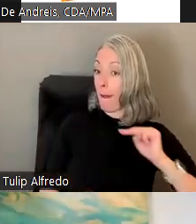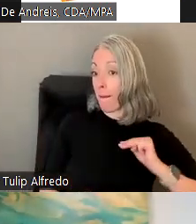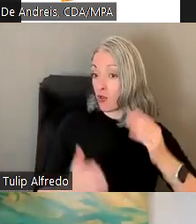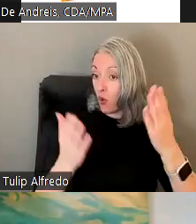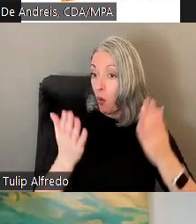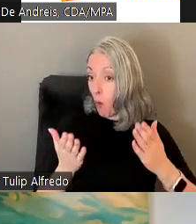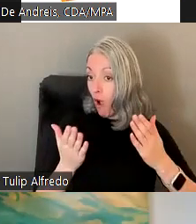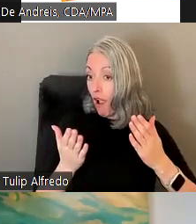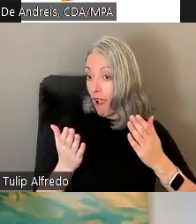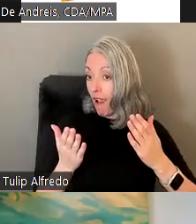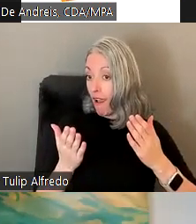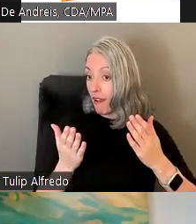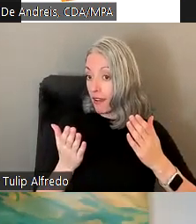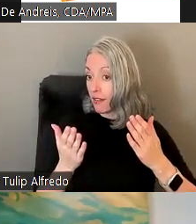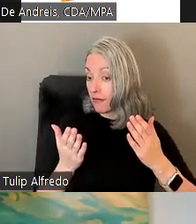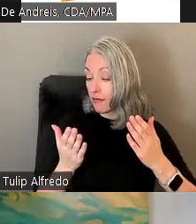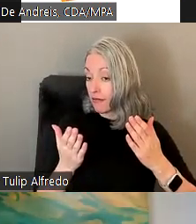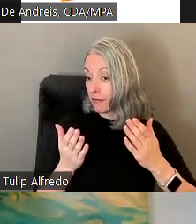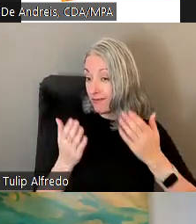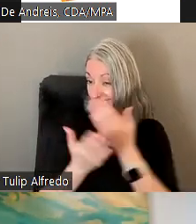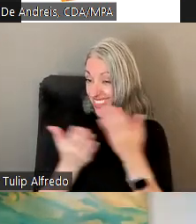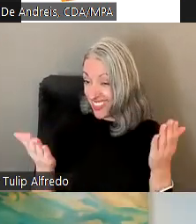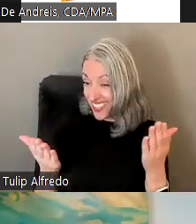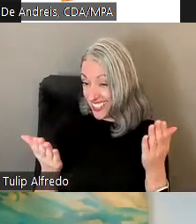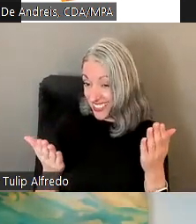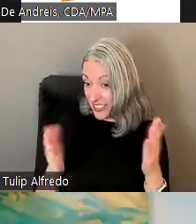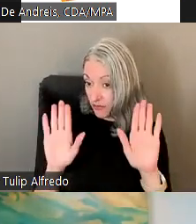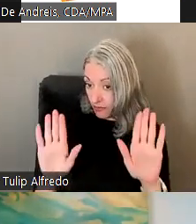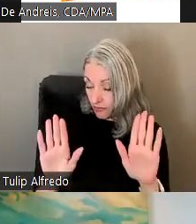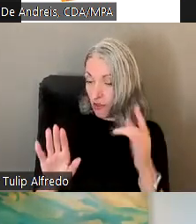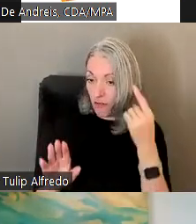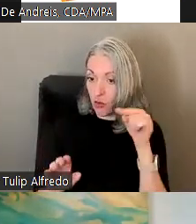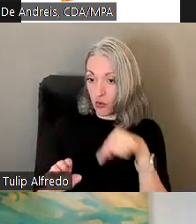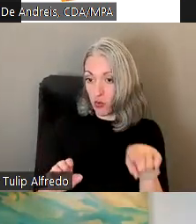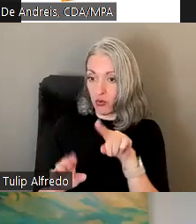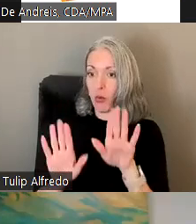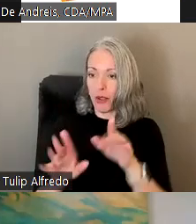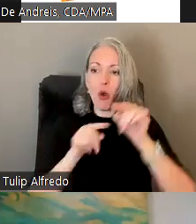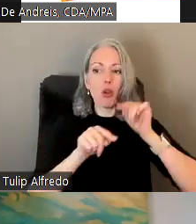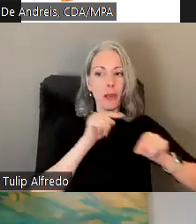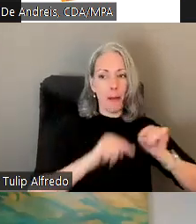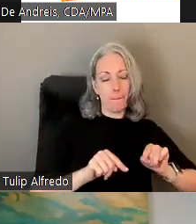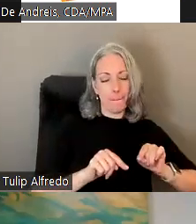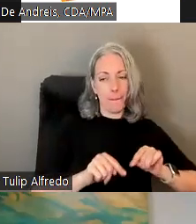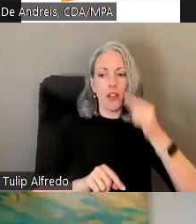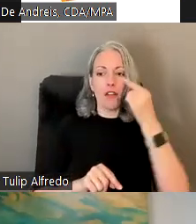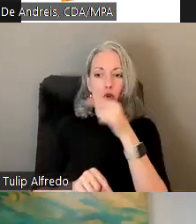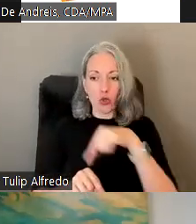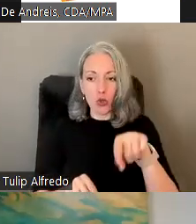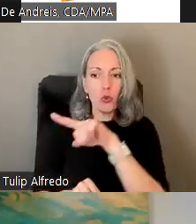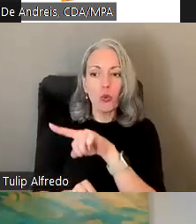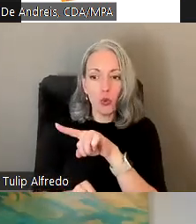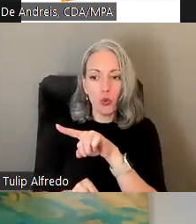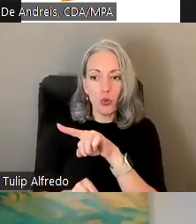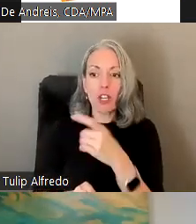to identify items? For those, actually, I should just step back for a second and say, for those of you that have